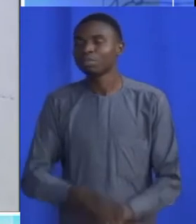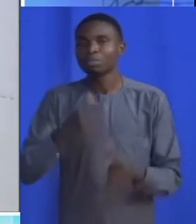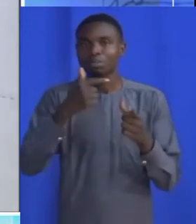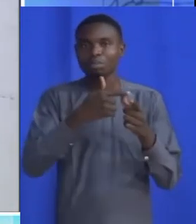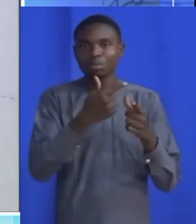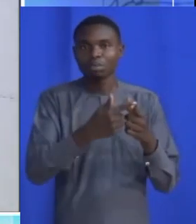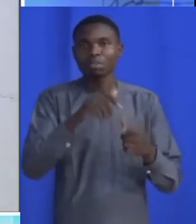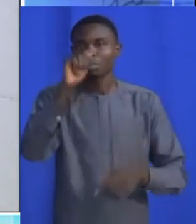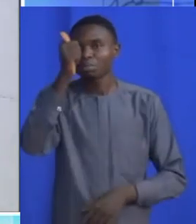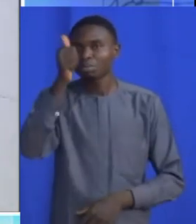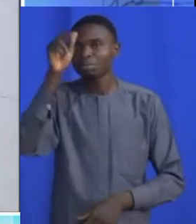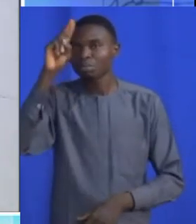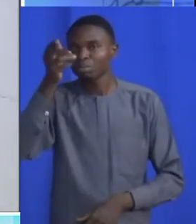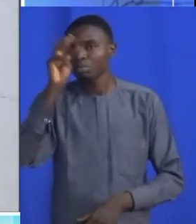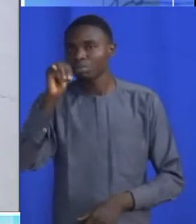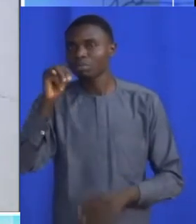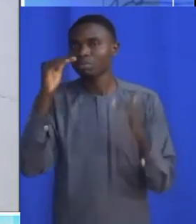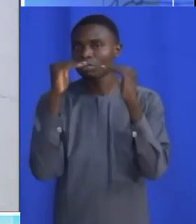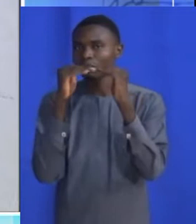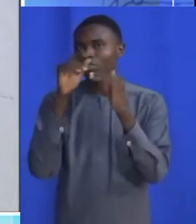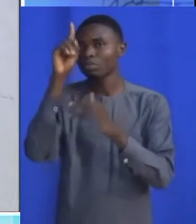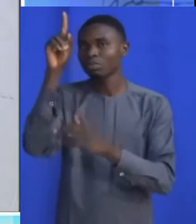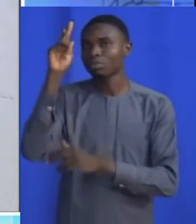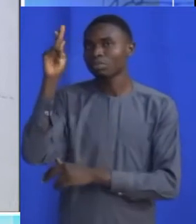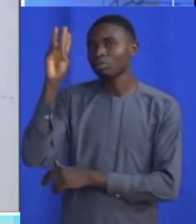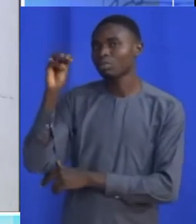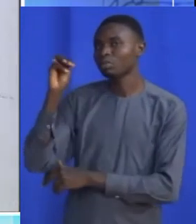or extending of immunity